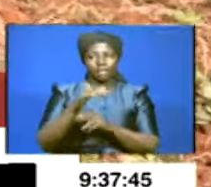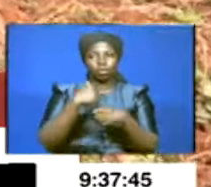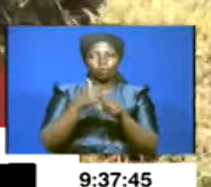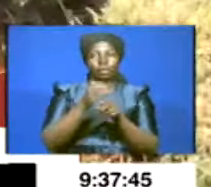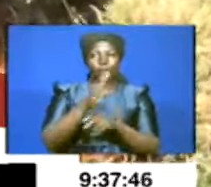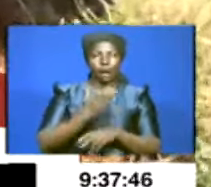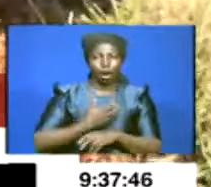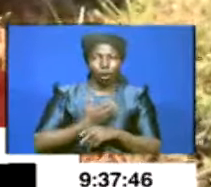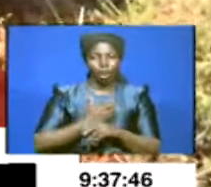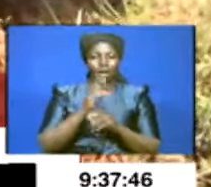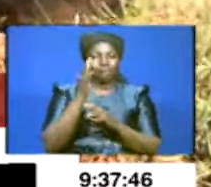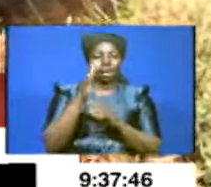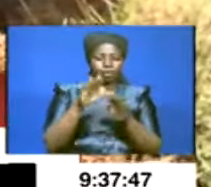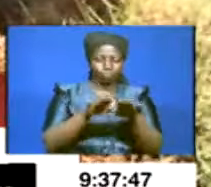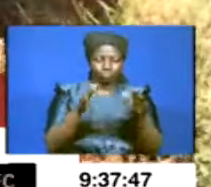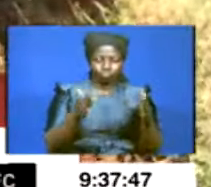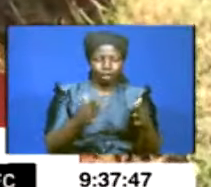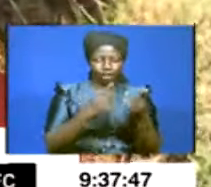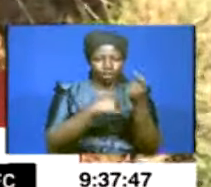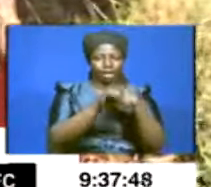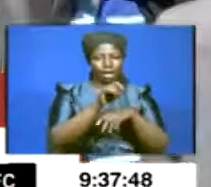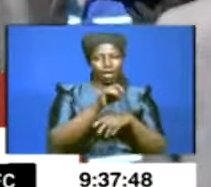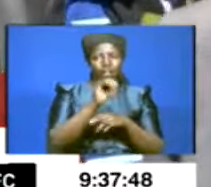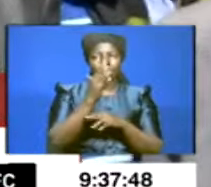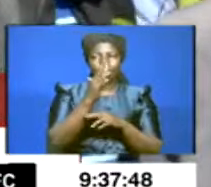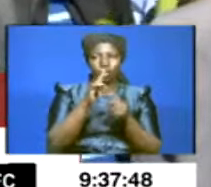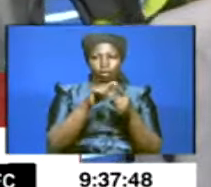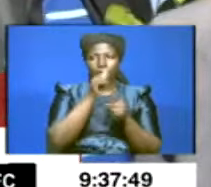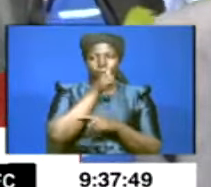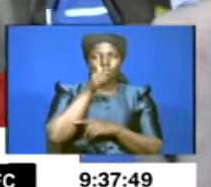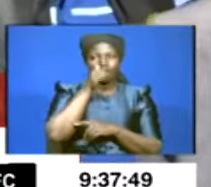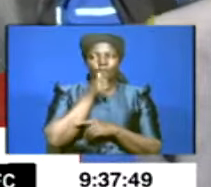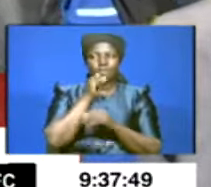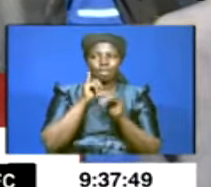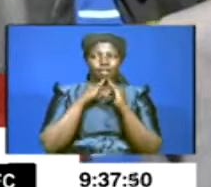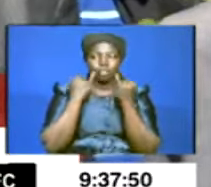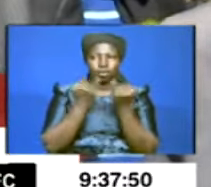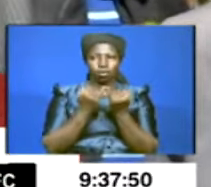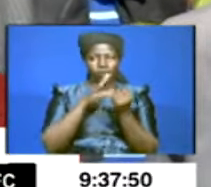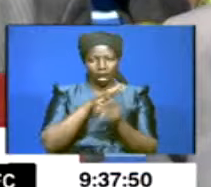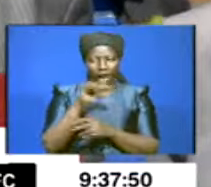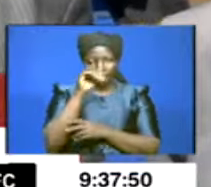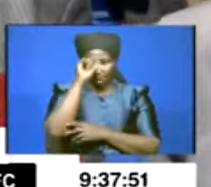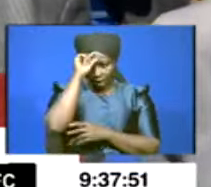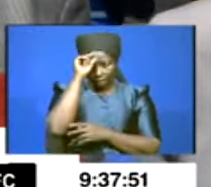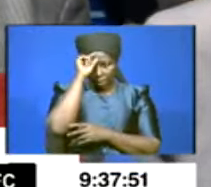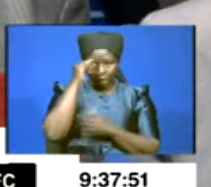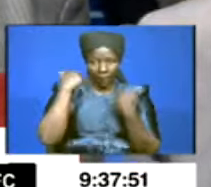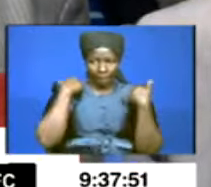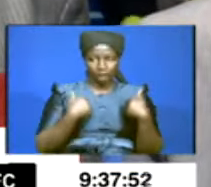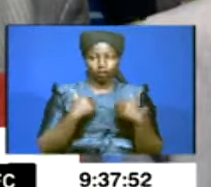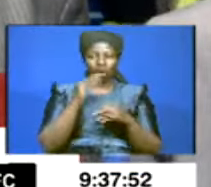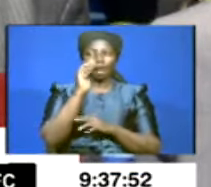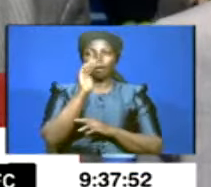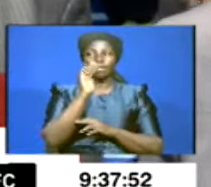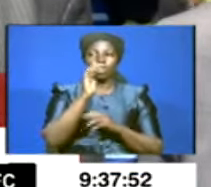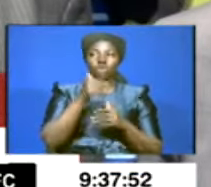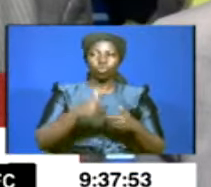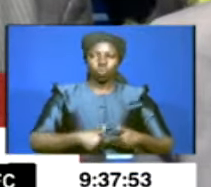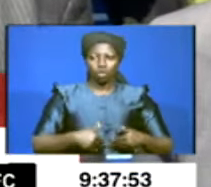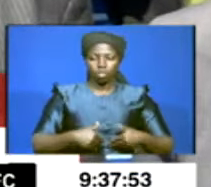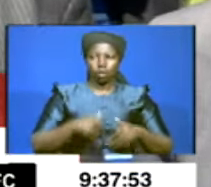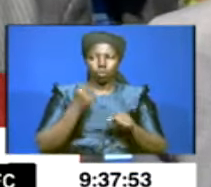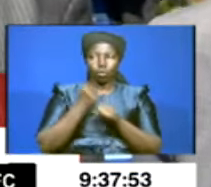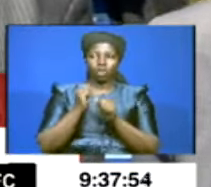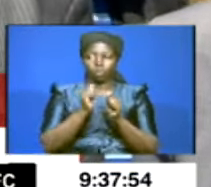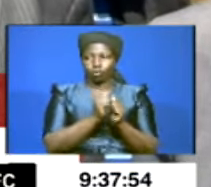and sell seedlings to private entities and the government. So vijana ningewahimiza waungane pamoja wa form cooperatives